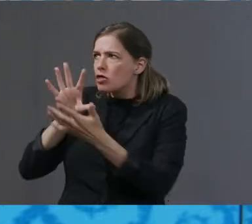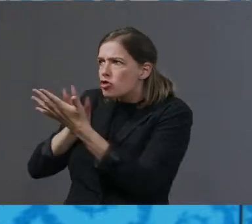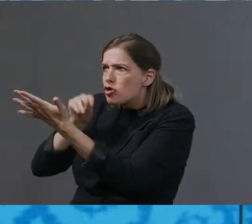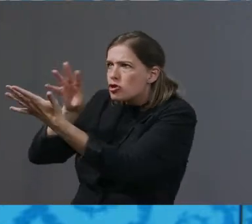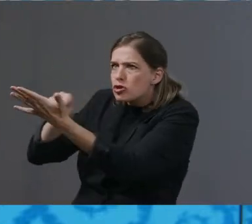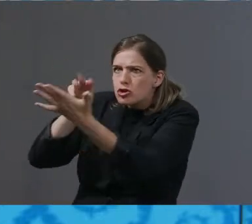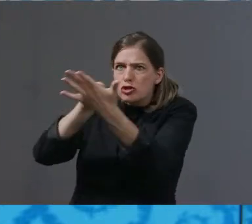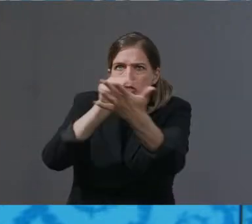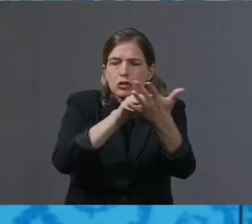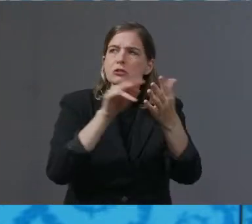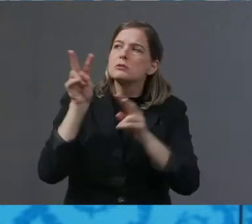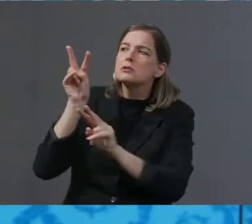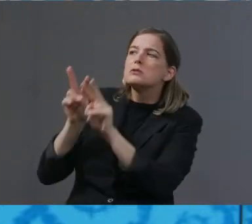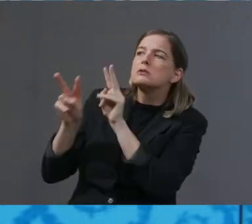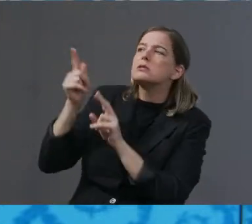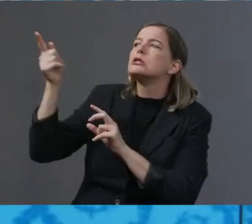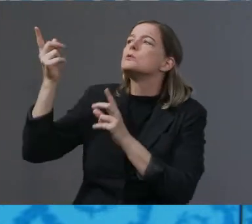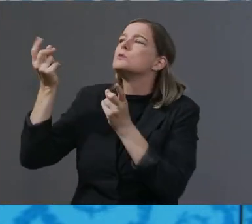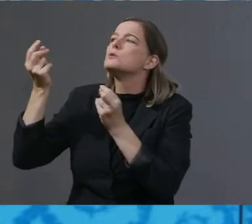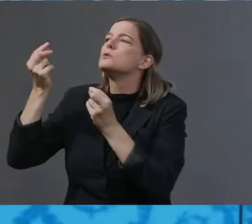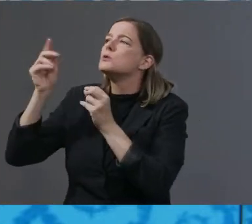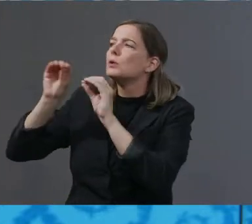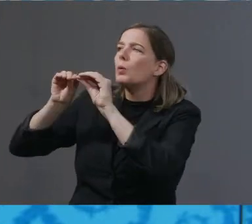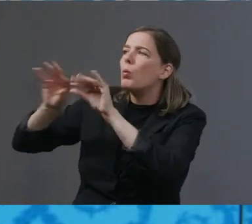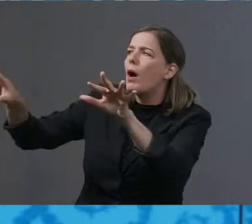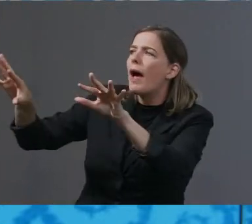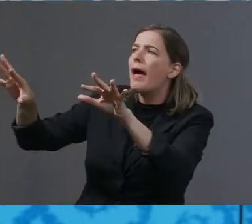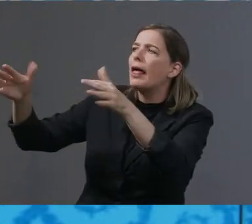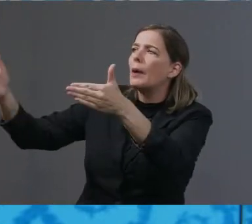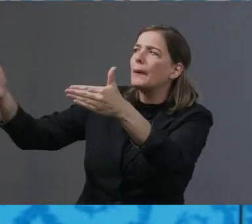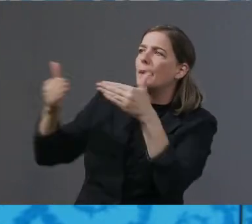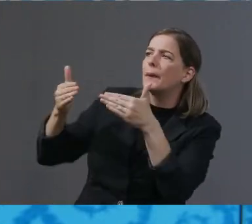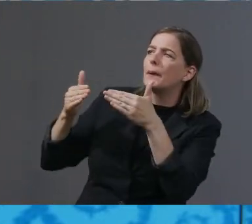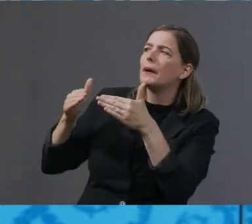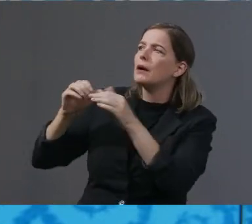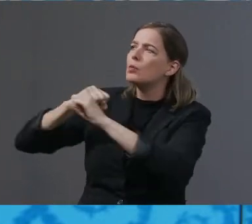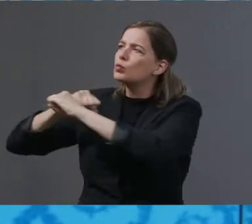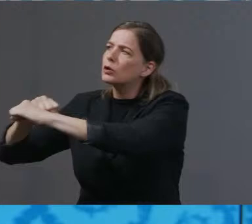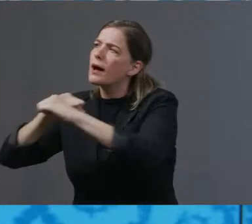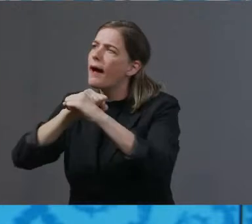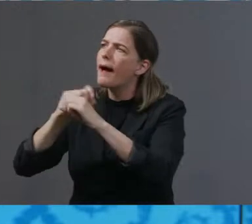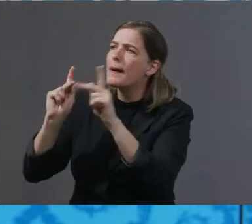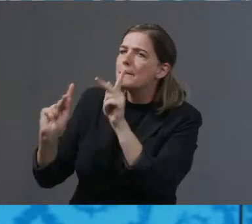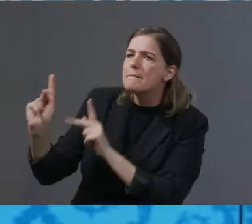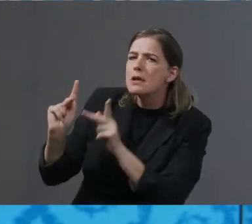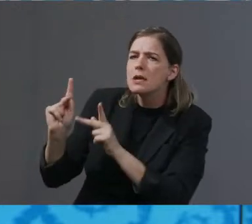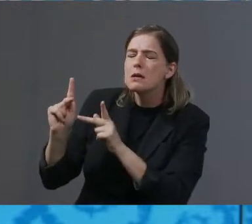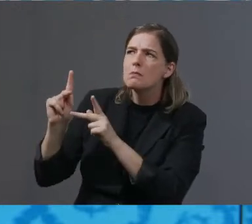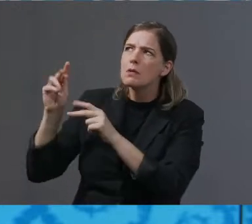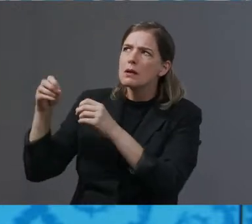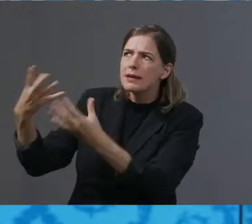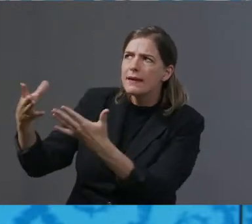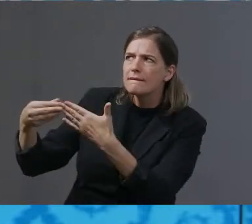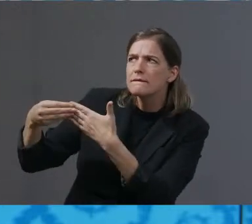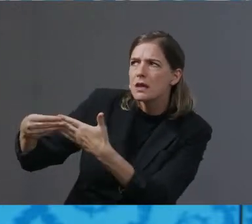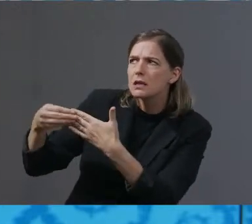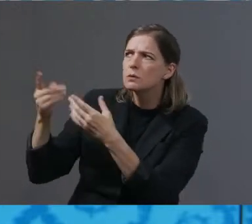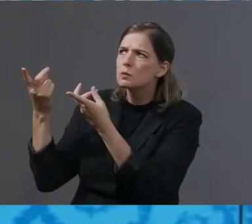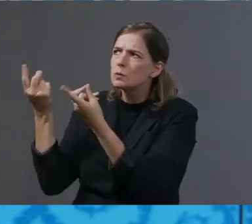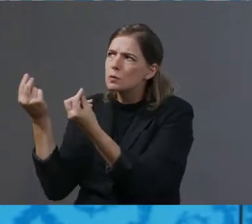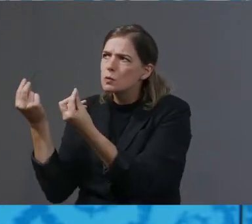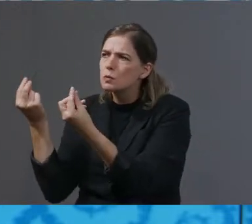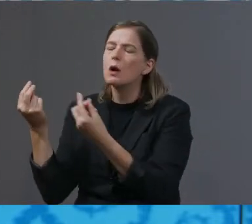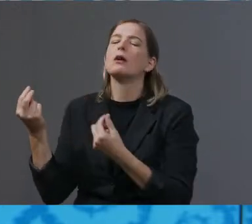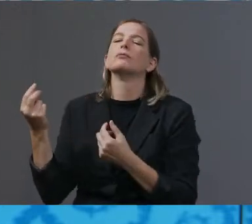states have done to slow the spread, to protect people, and to provide that flexibility. And this